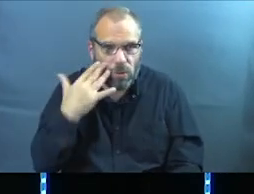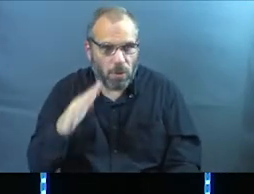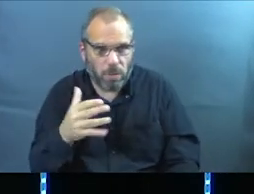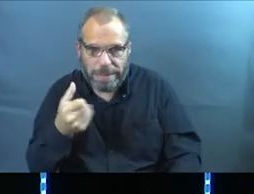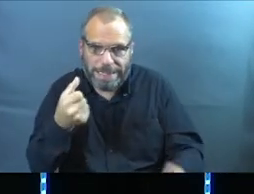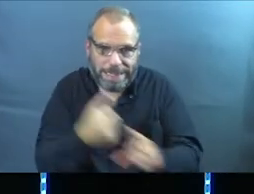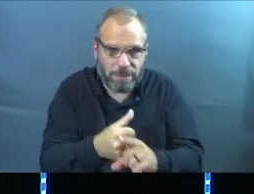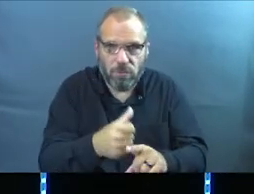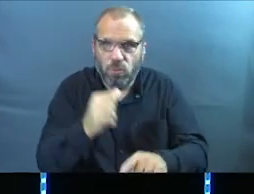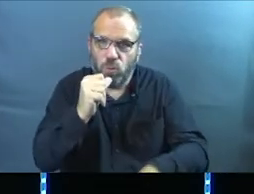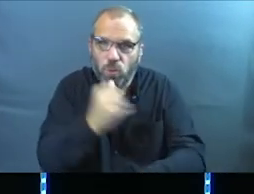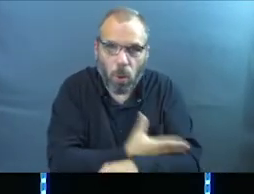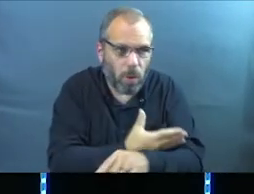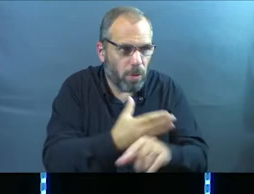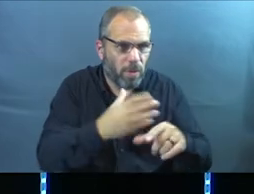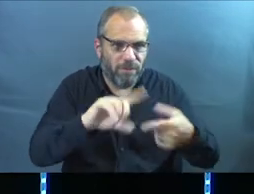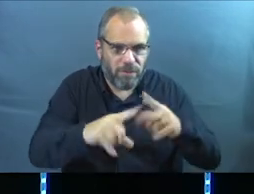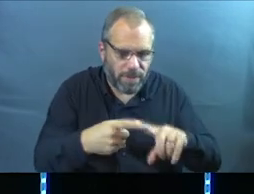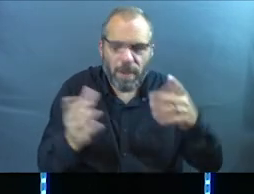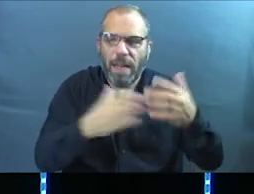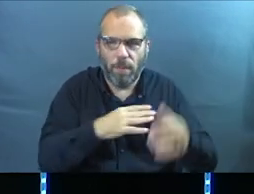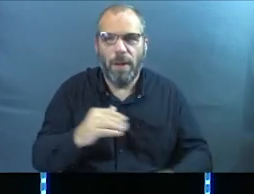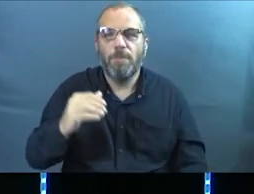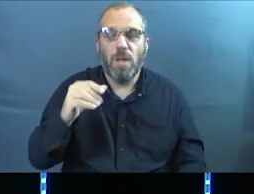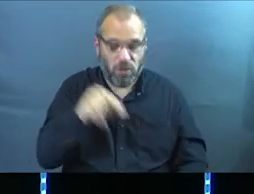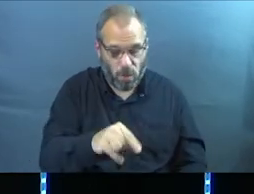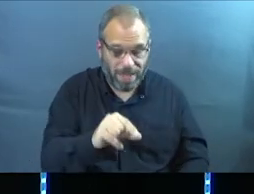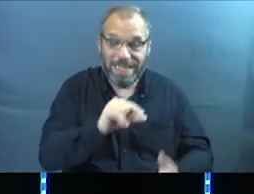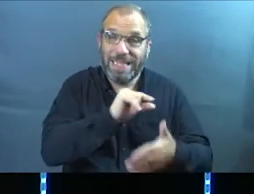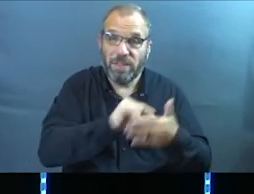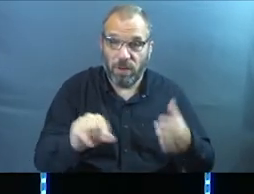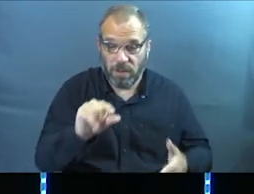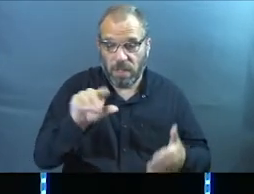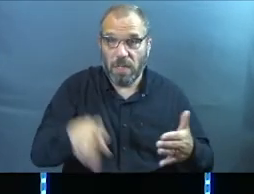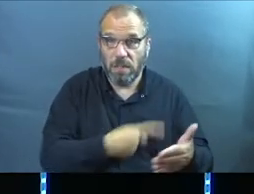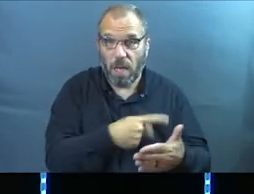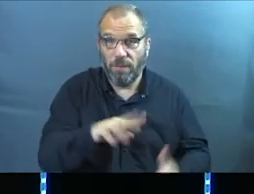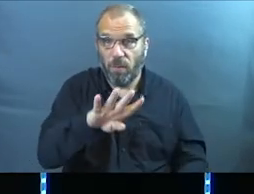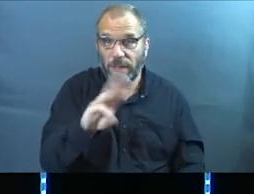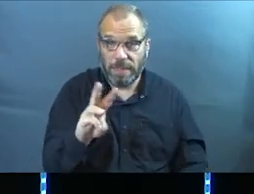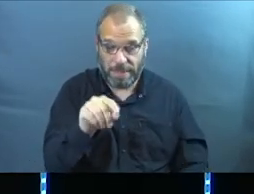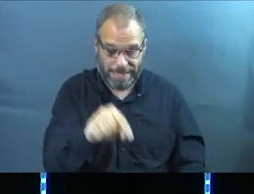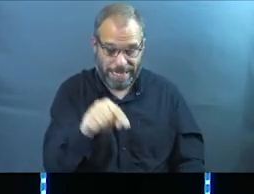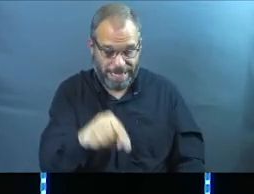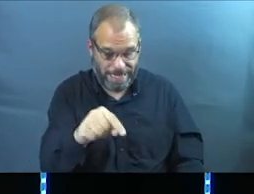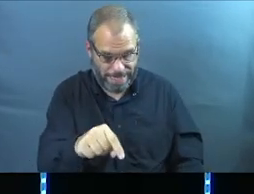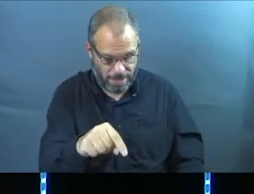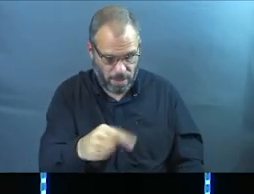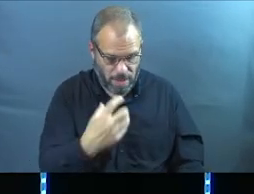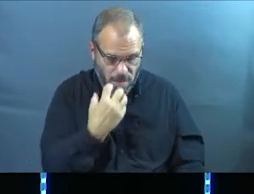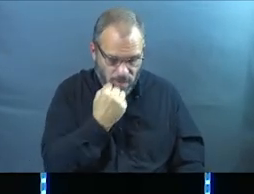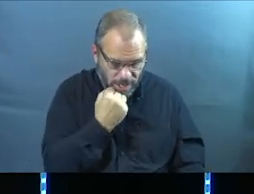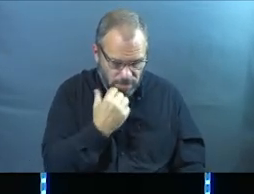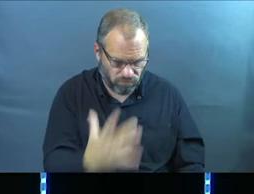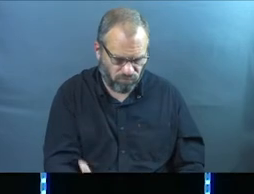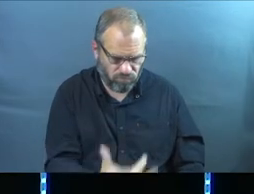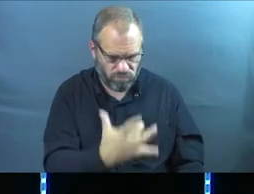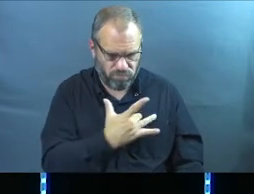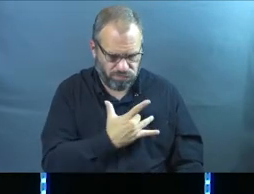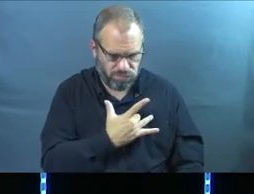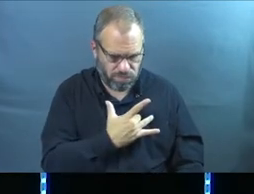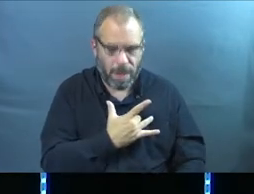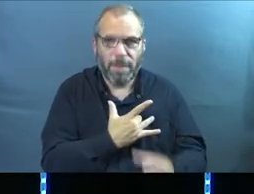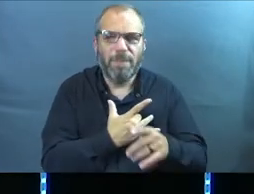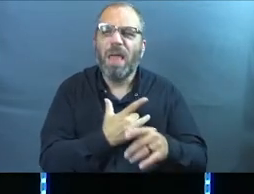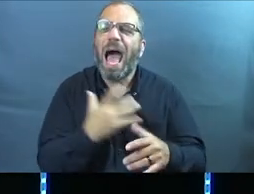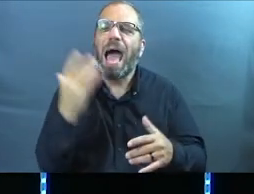if it's going to be fine. And so God took me to this passage in Psalm 46, and there were some things here that were precious and spoke to me. I just